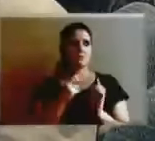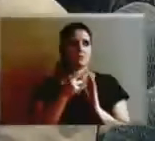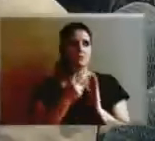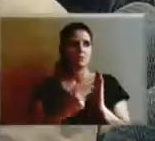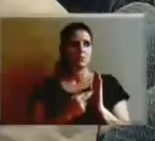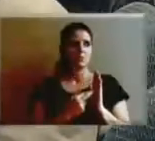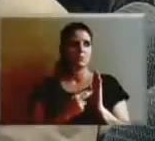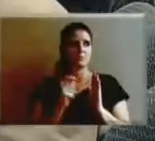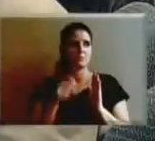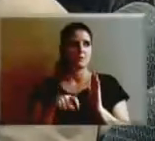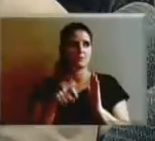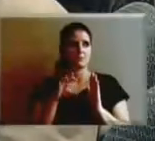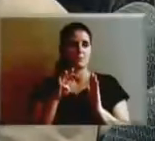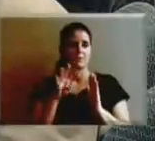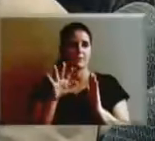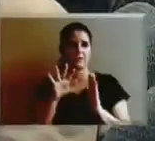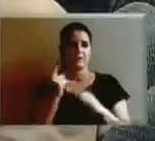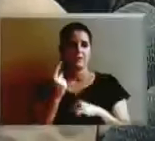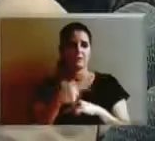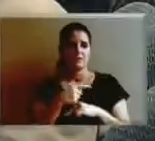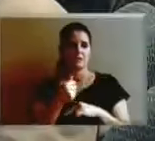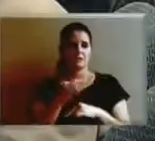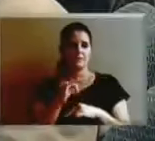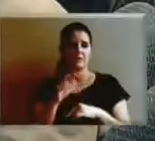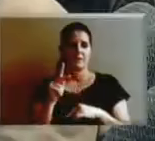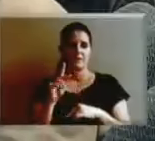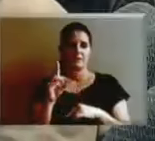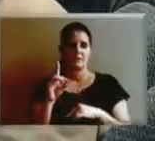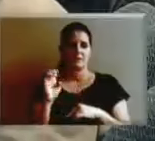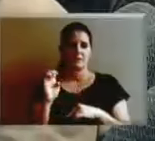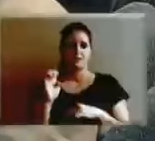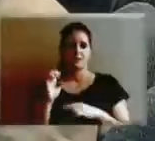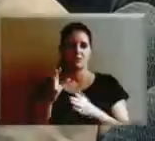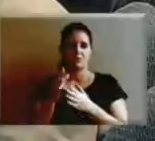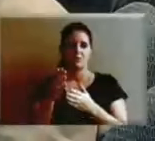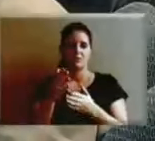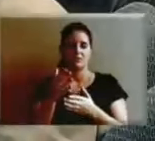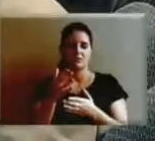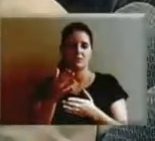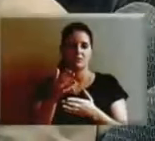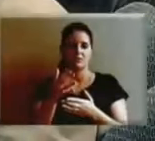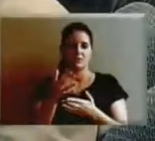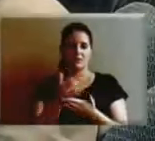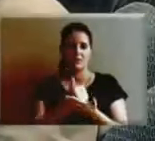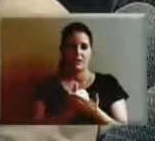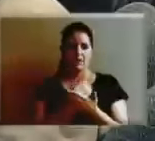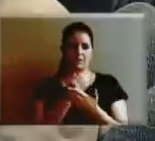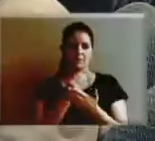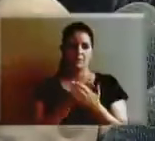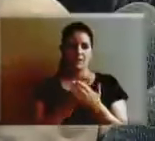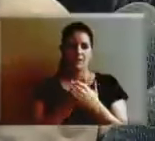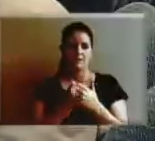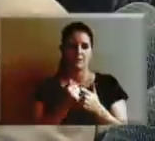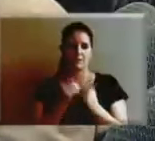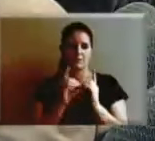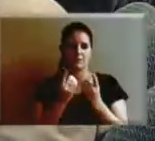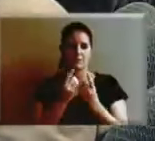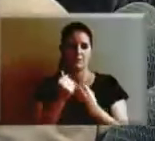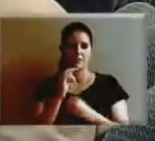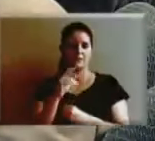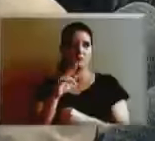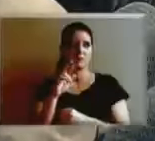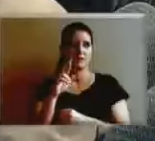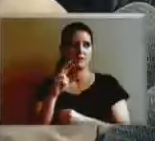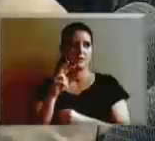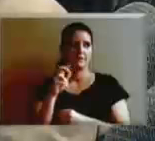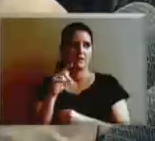45 days of the Department of Education receiving assessments from the Department of Revenue, then the school board